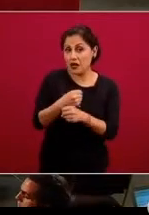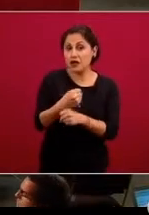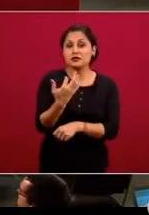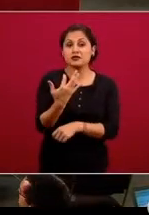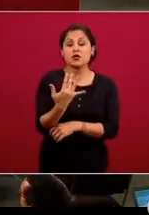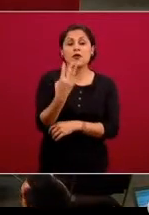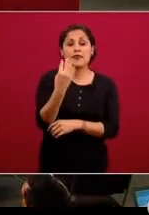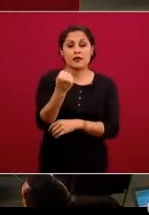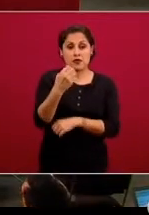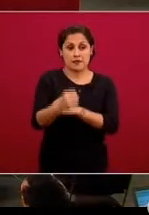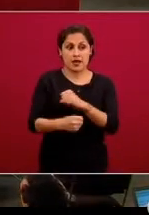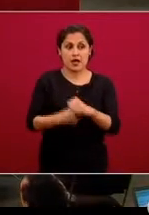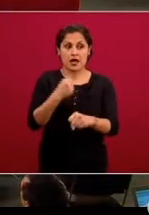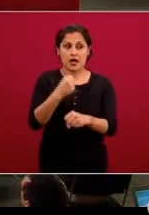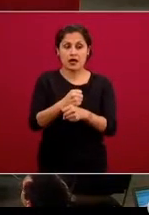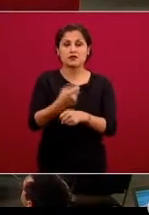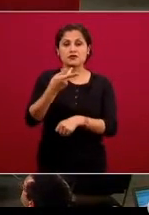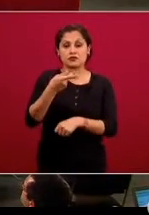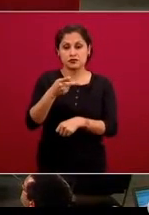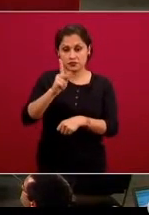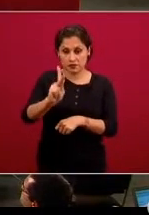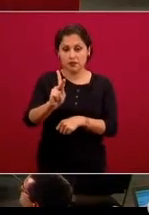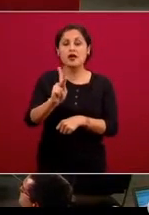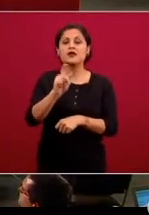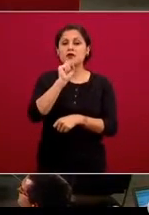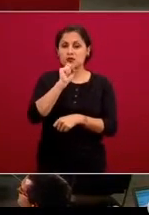So we can see this clearly here.